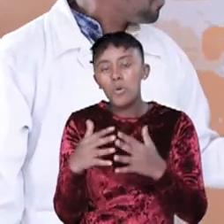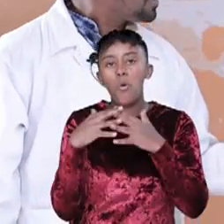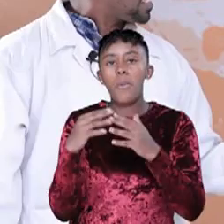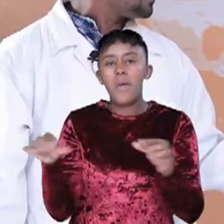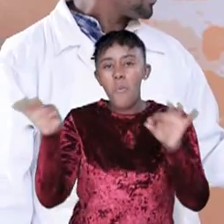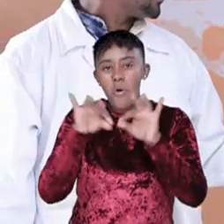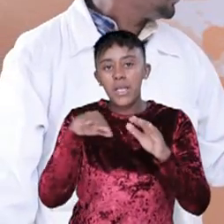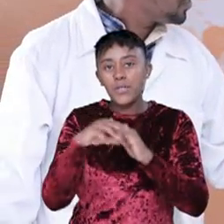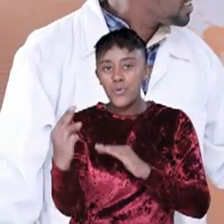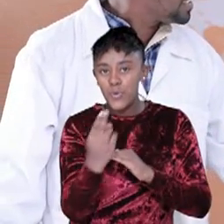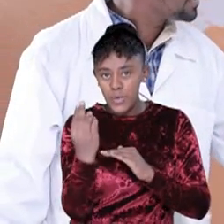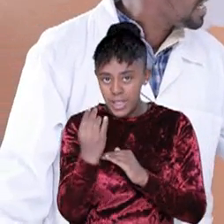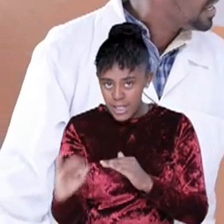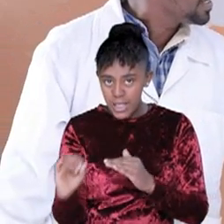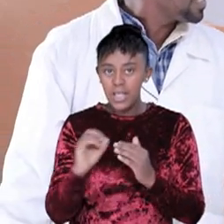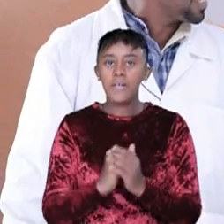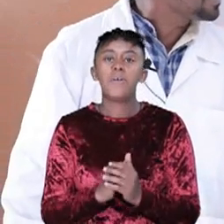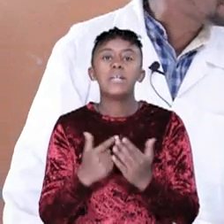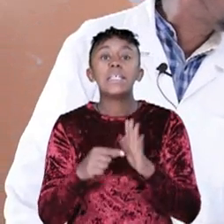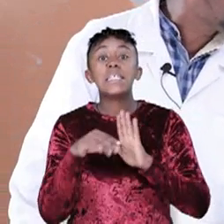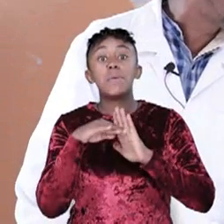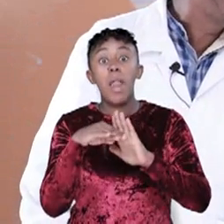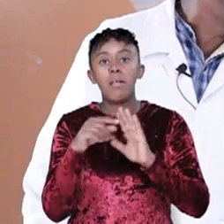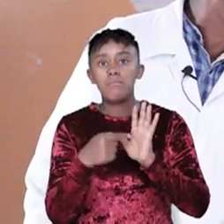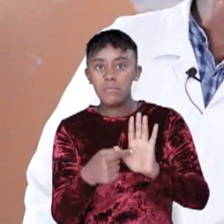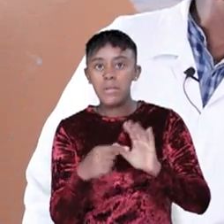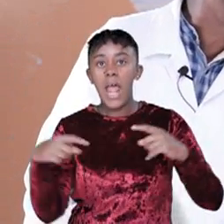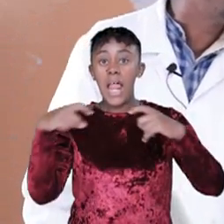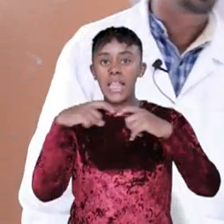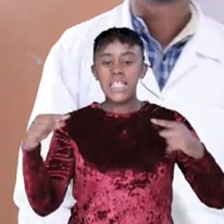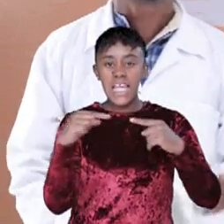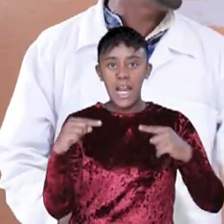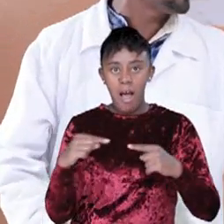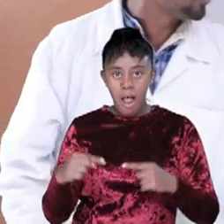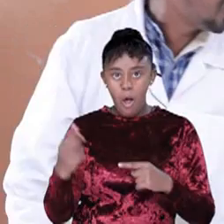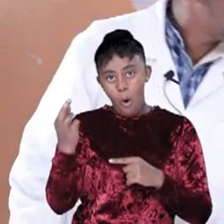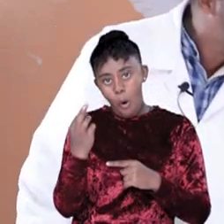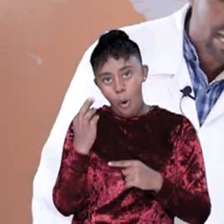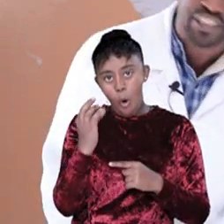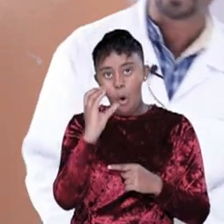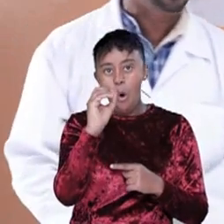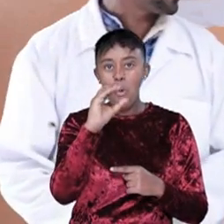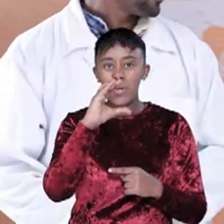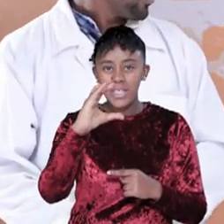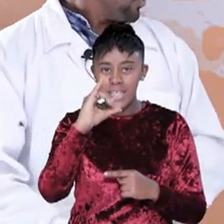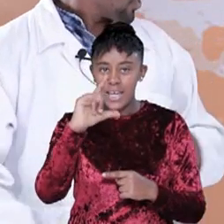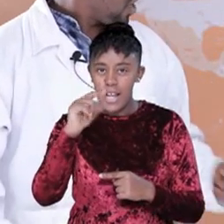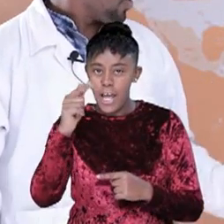is important in studying and displaying electrical signal or